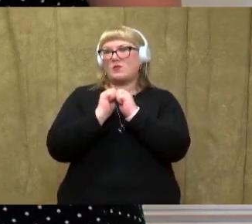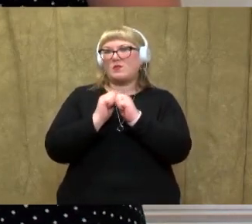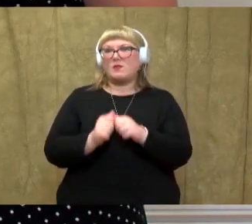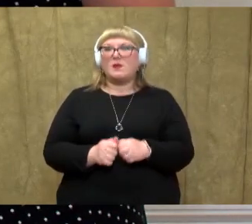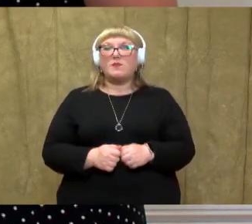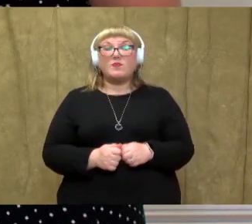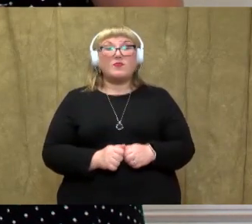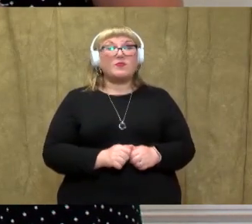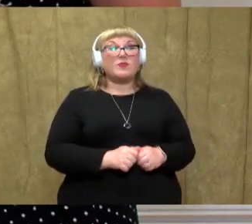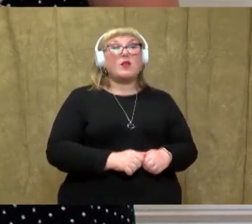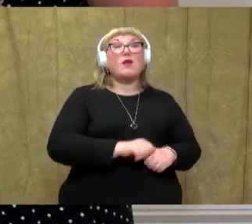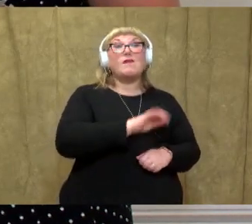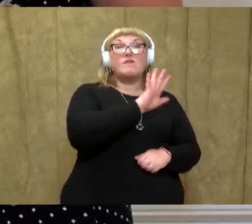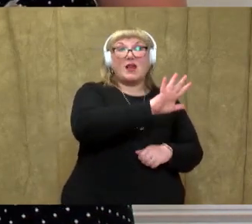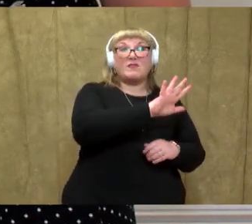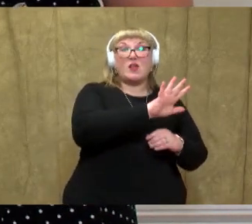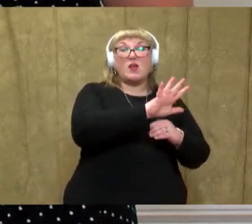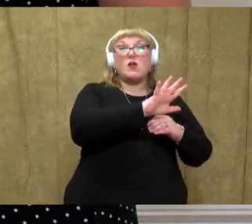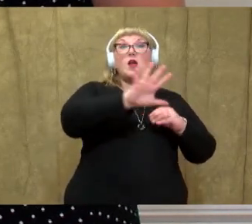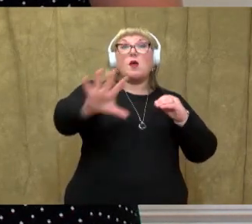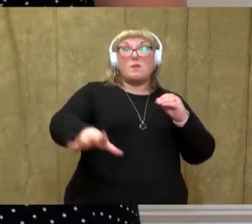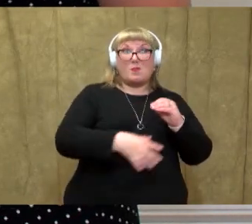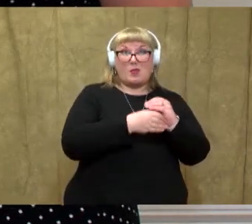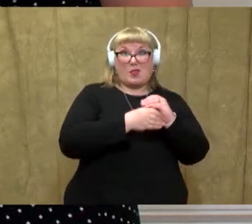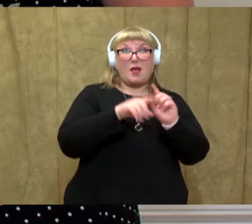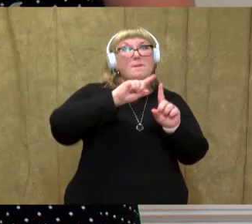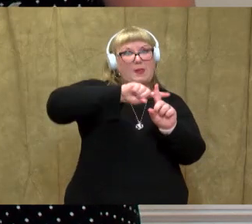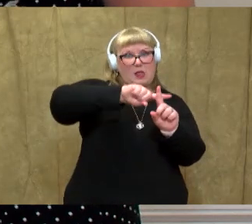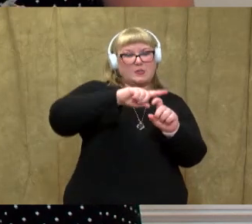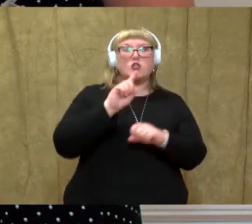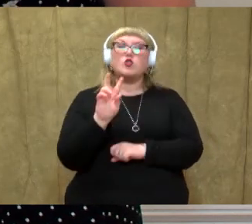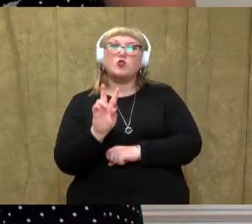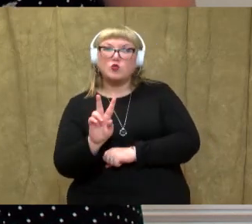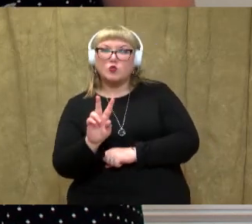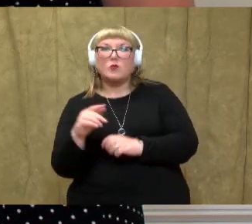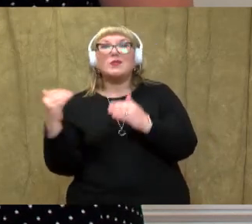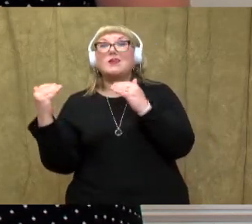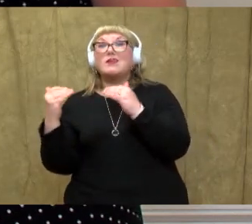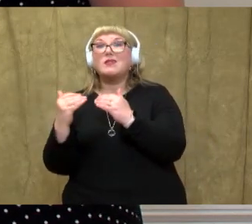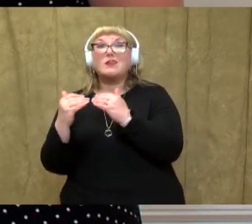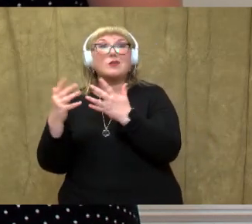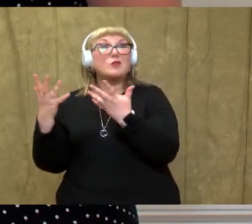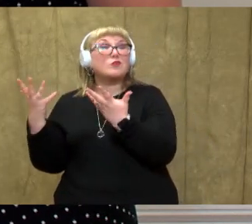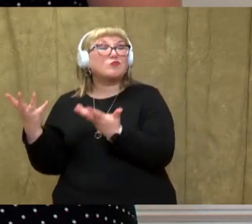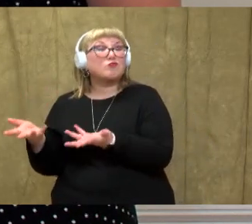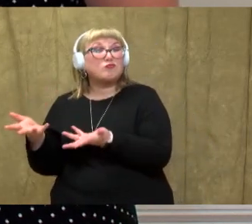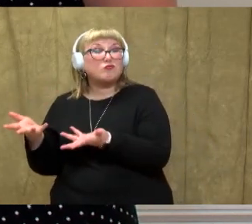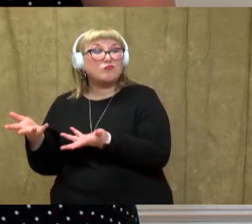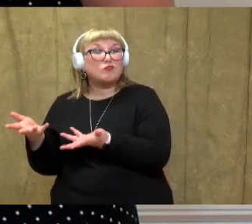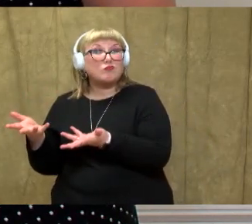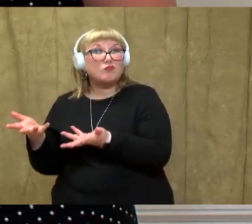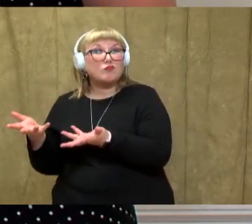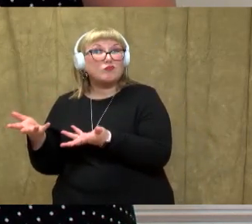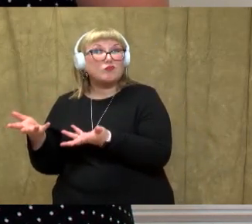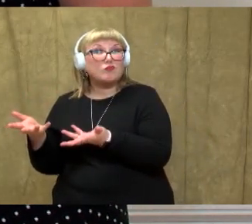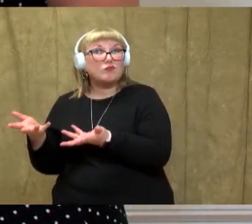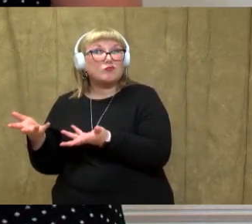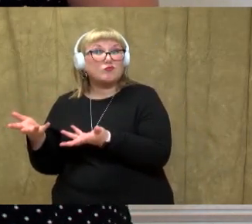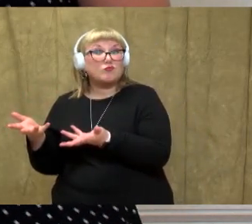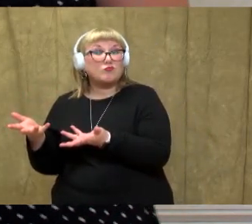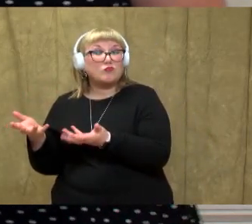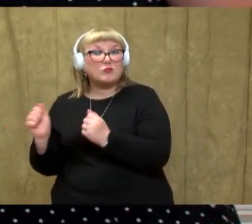this problem with me. 5 plus 2 equals